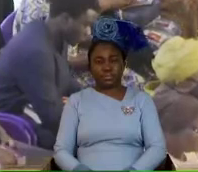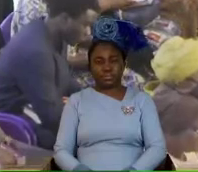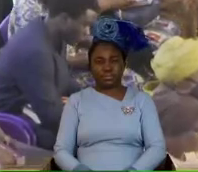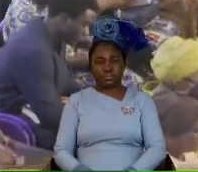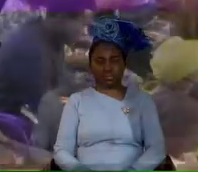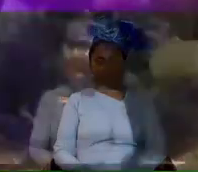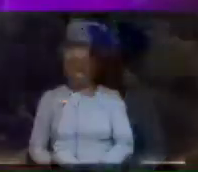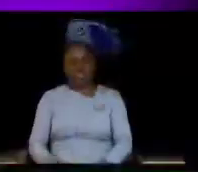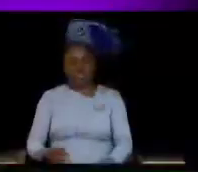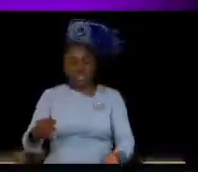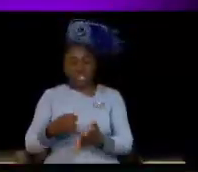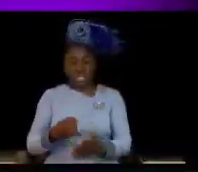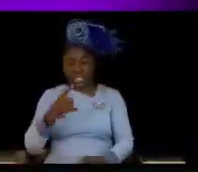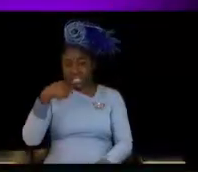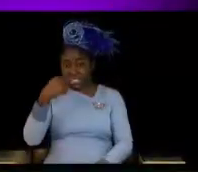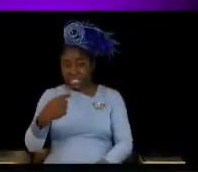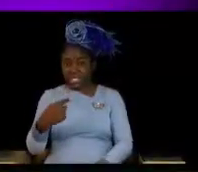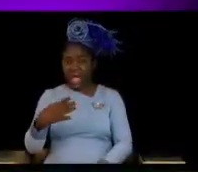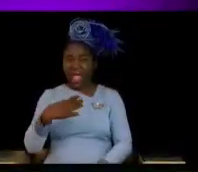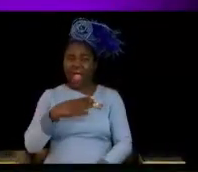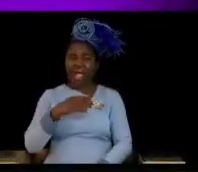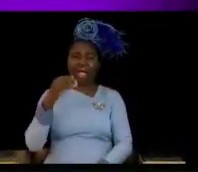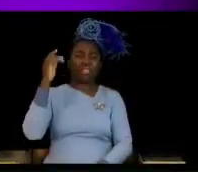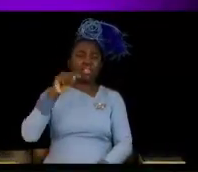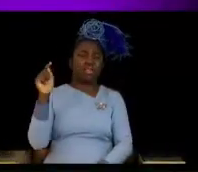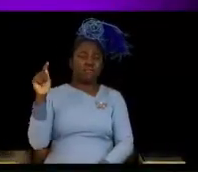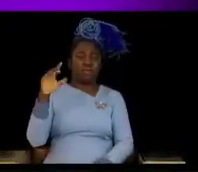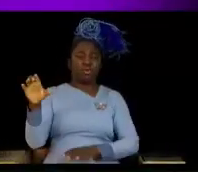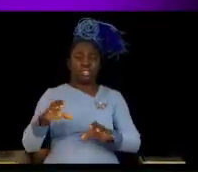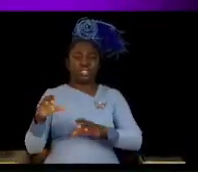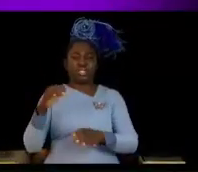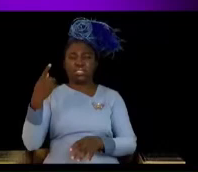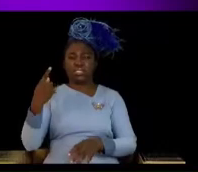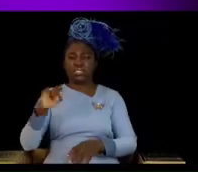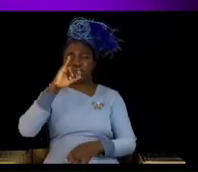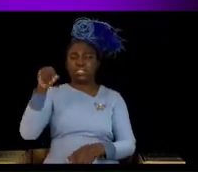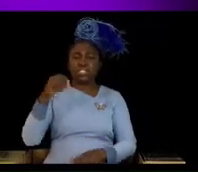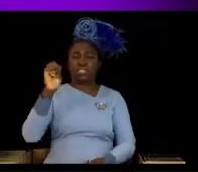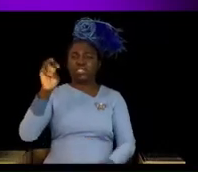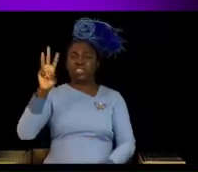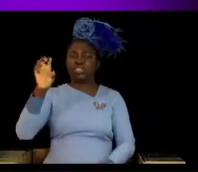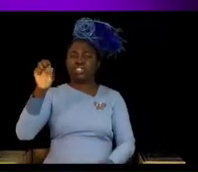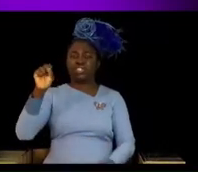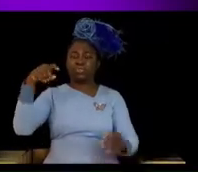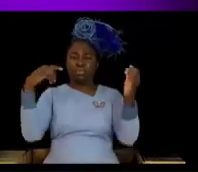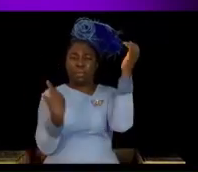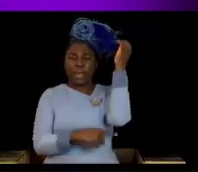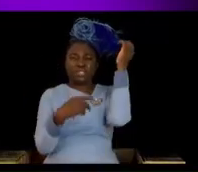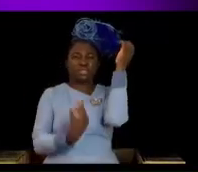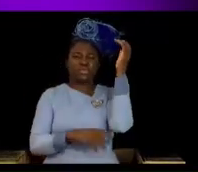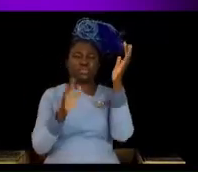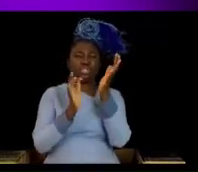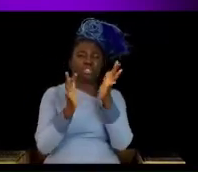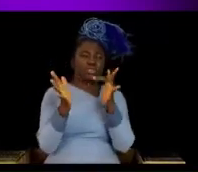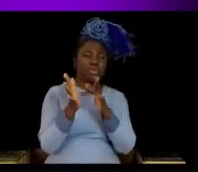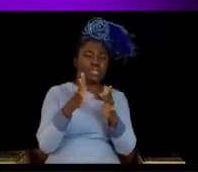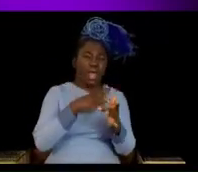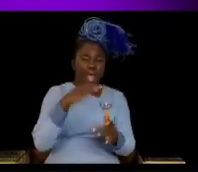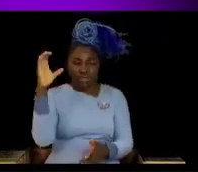It says this. And therefore did the Jews persecute Jesus. They sought to slay